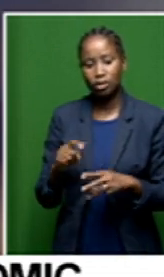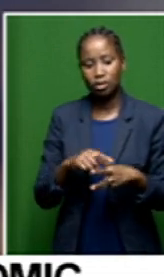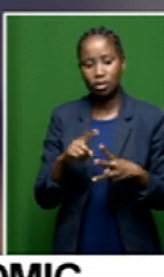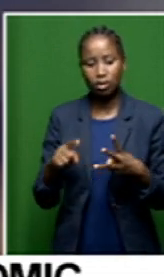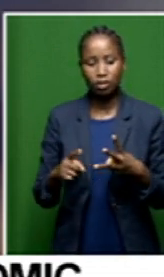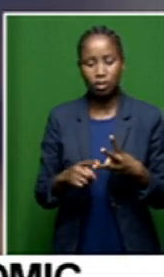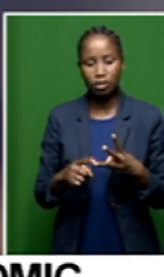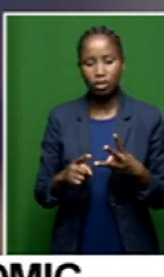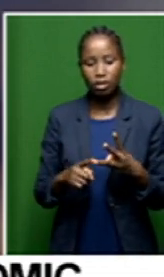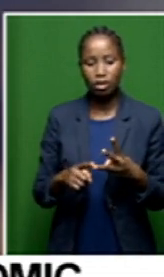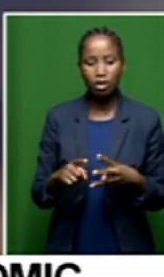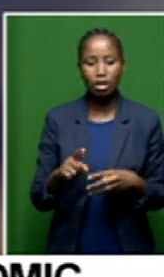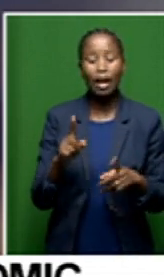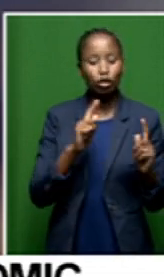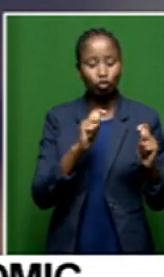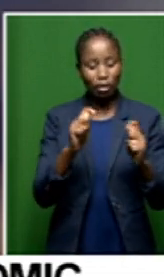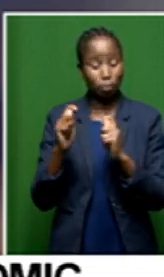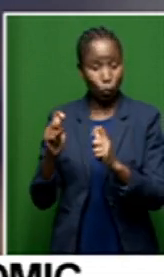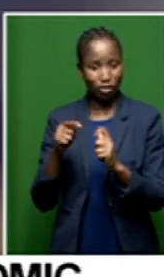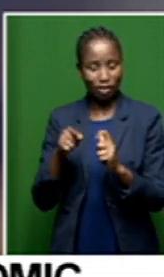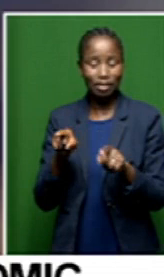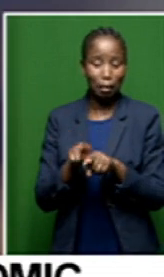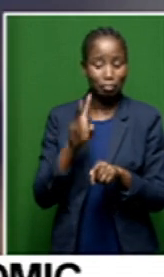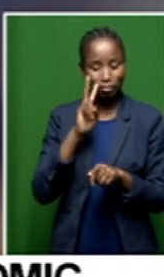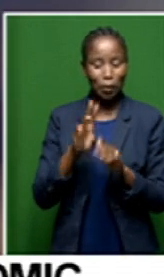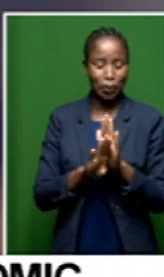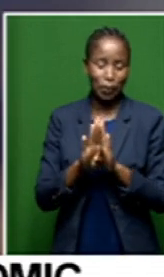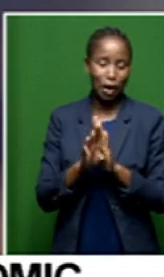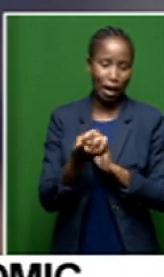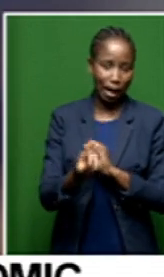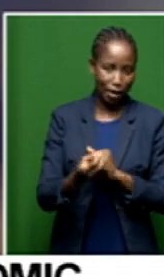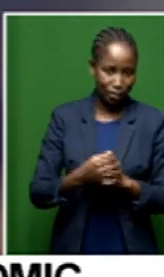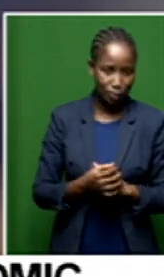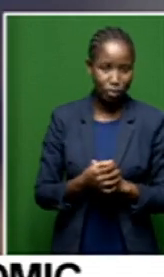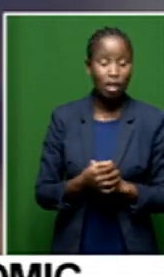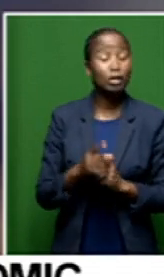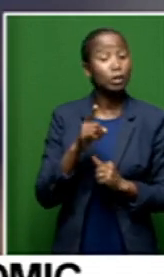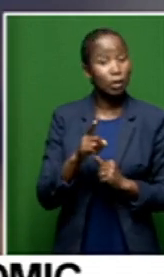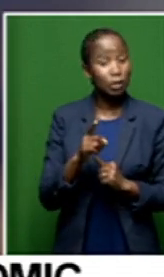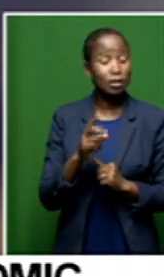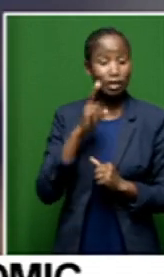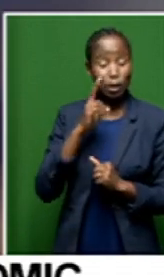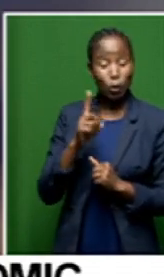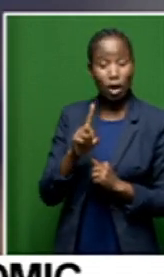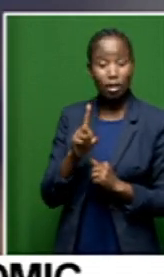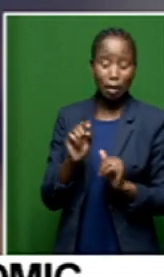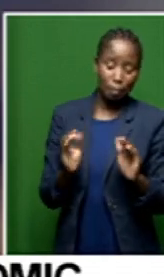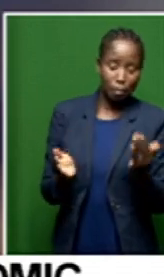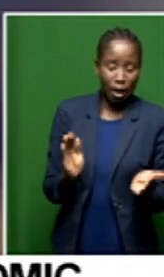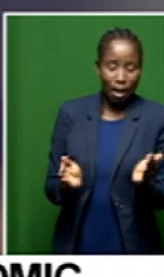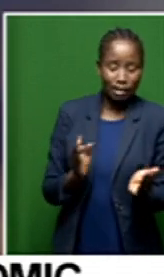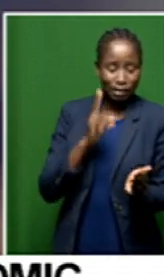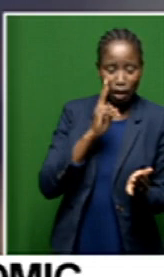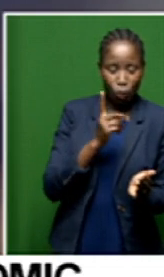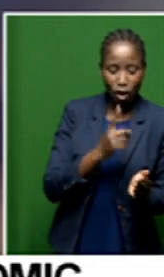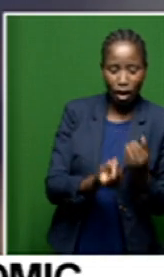quite nicely at the last GDP numbers. And so when you look at that in balance, as well as then seeing what's been happening with